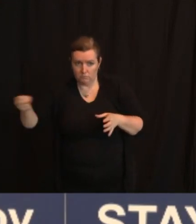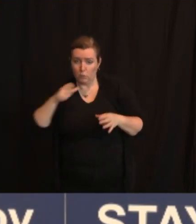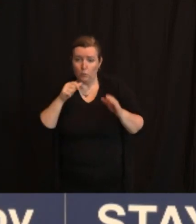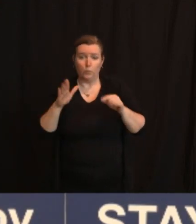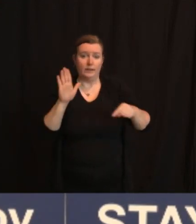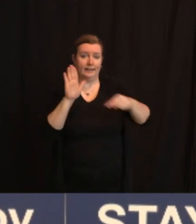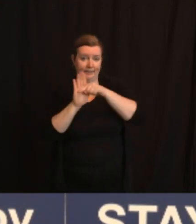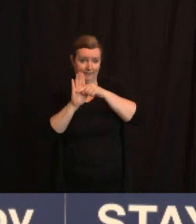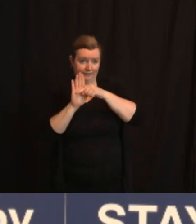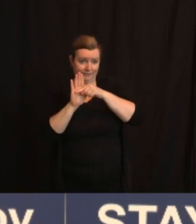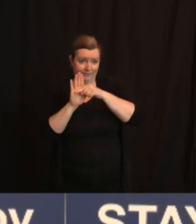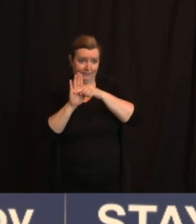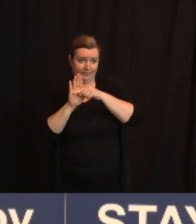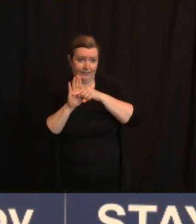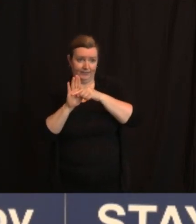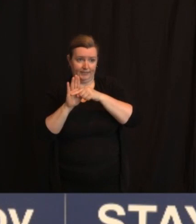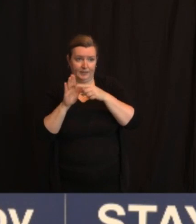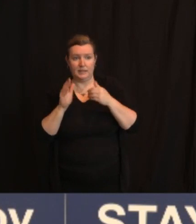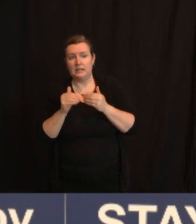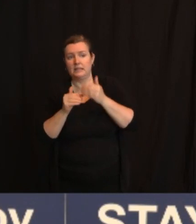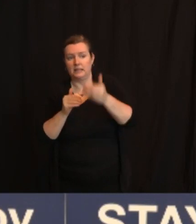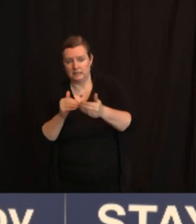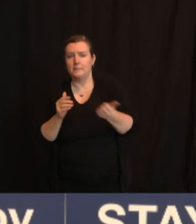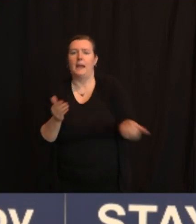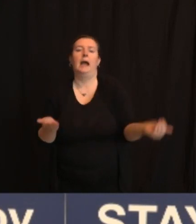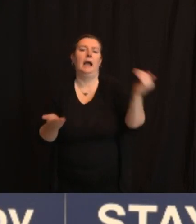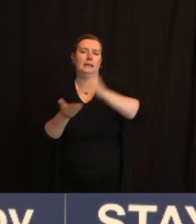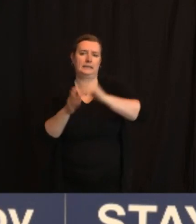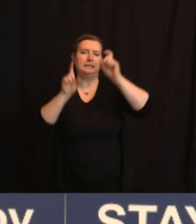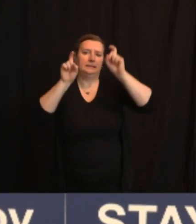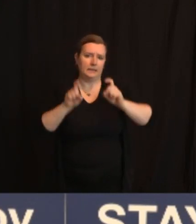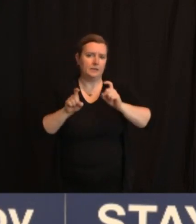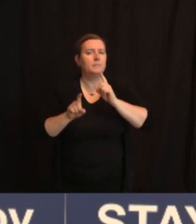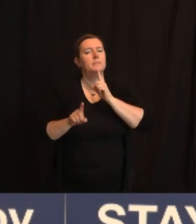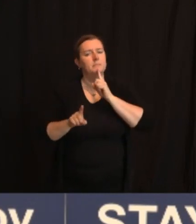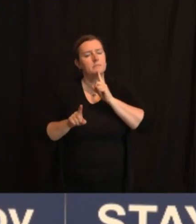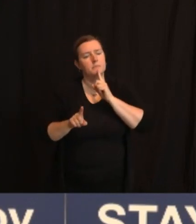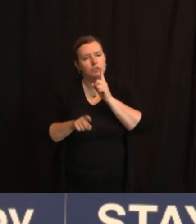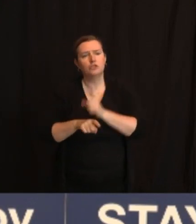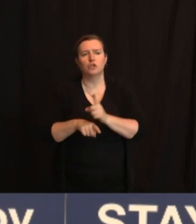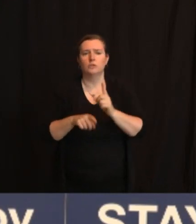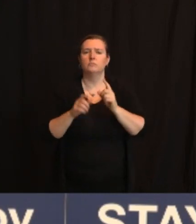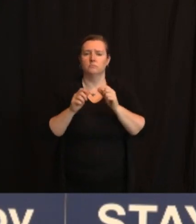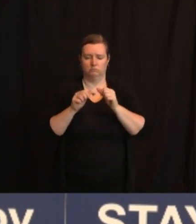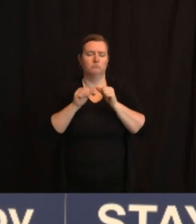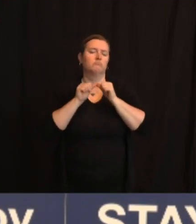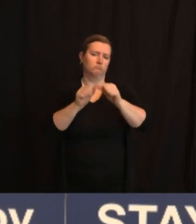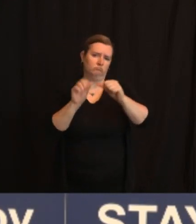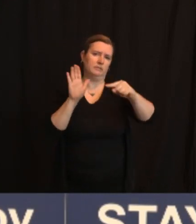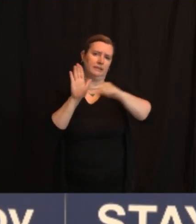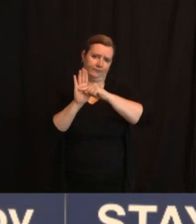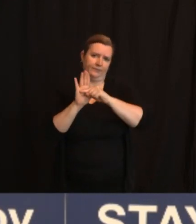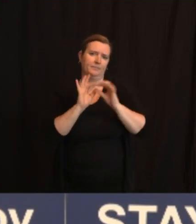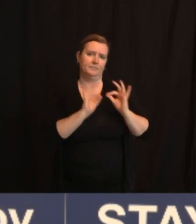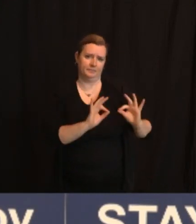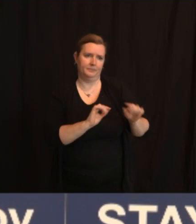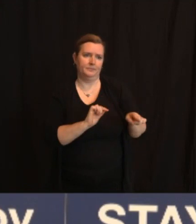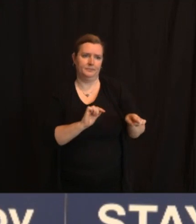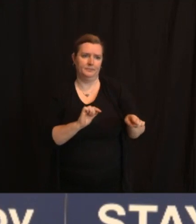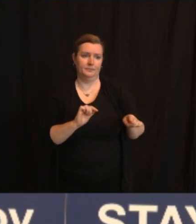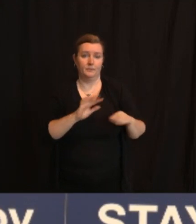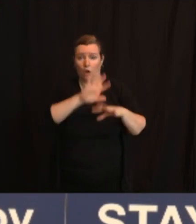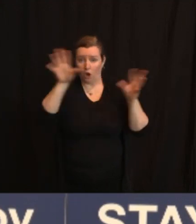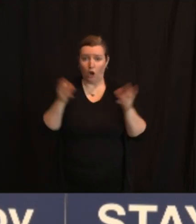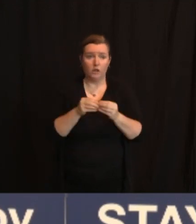to assure that they are negative. So for all of the individuals in these 16 facilities who